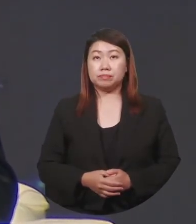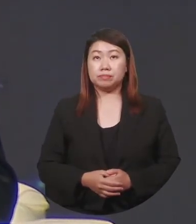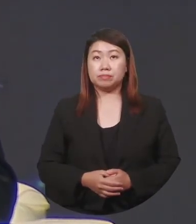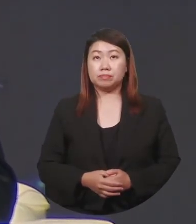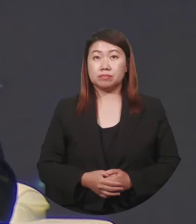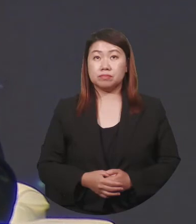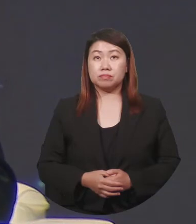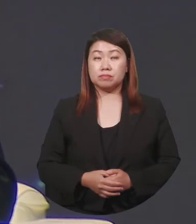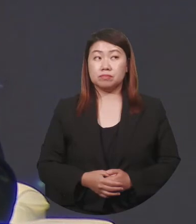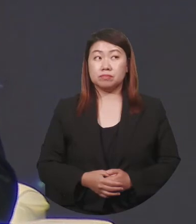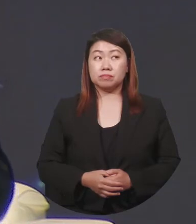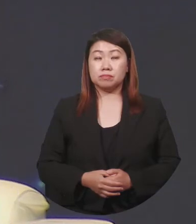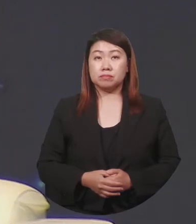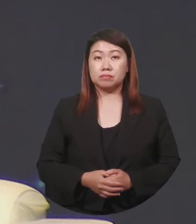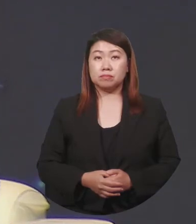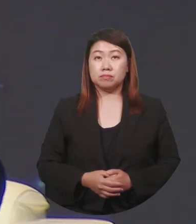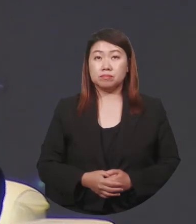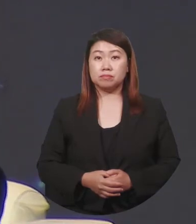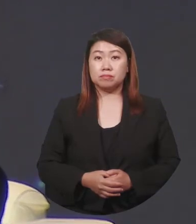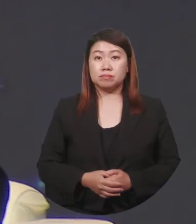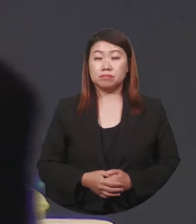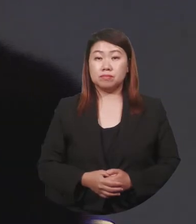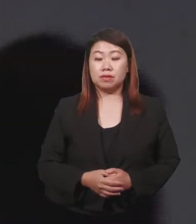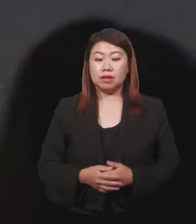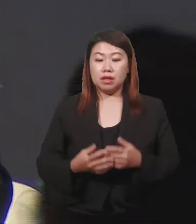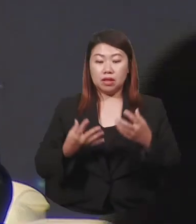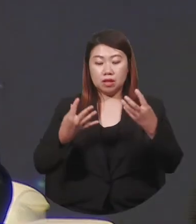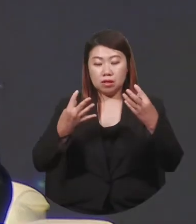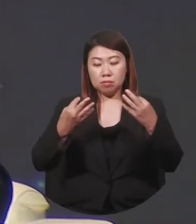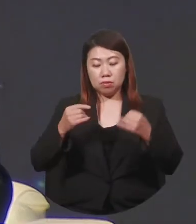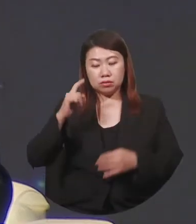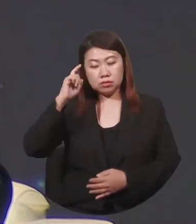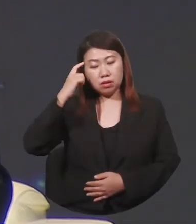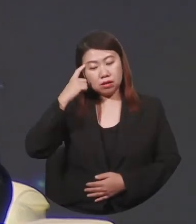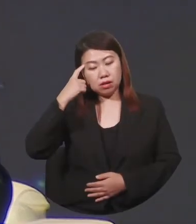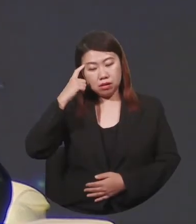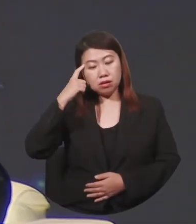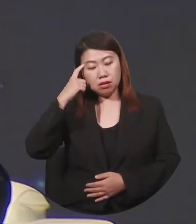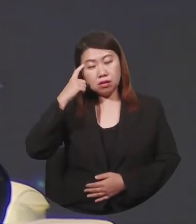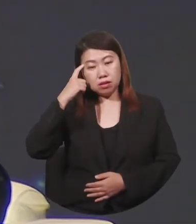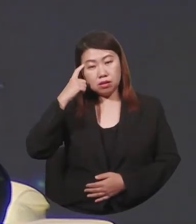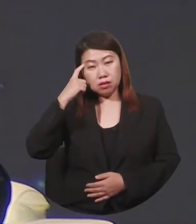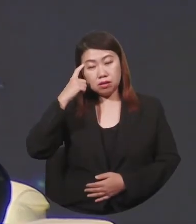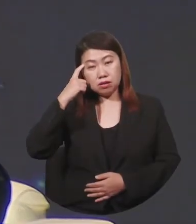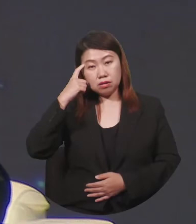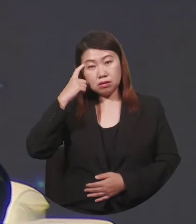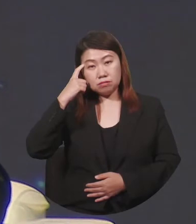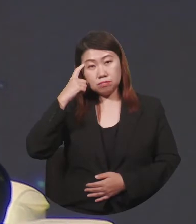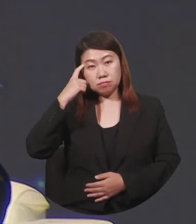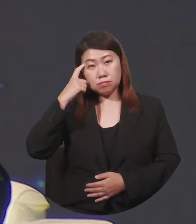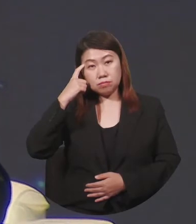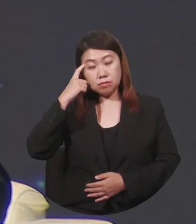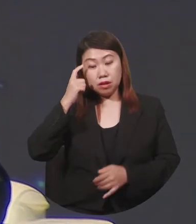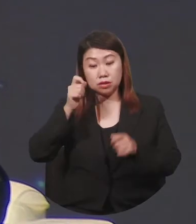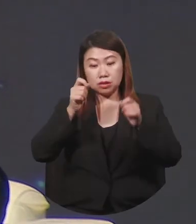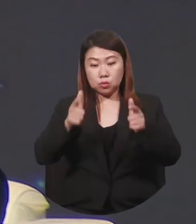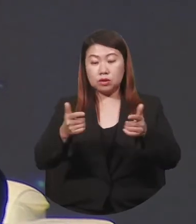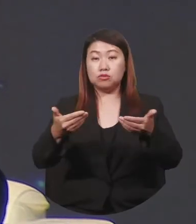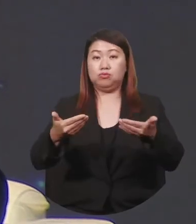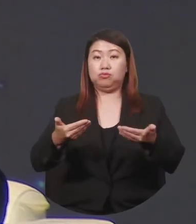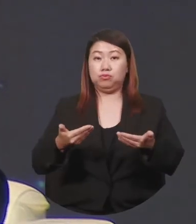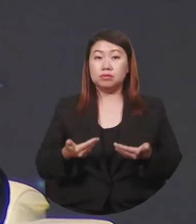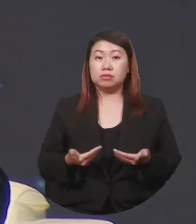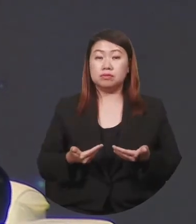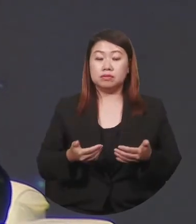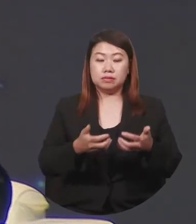our thoughts, and so I think that in 1 minute